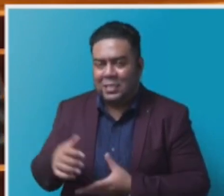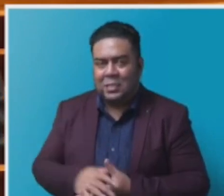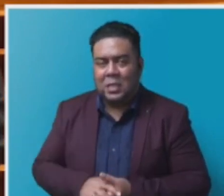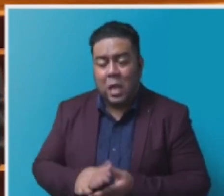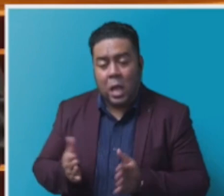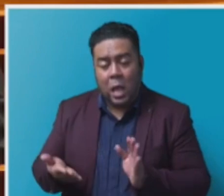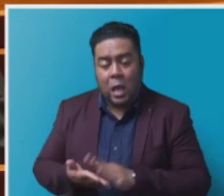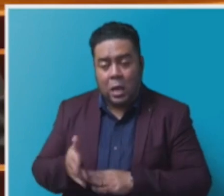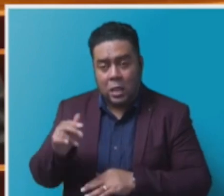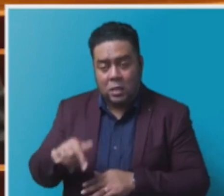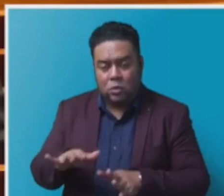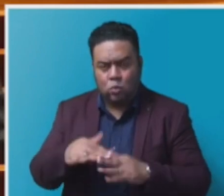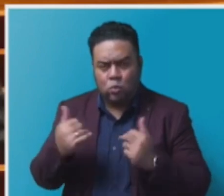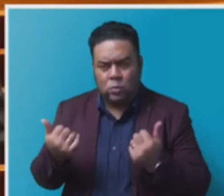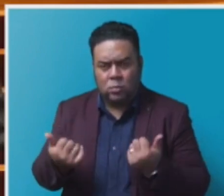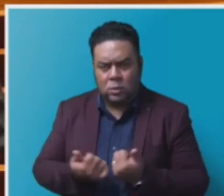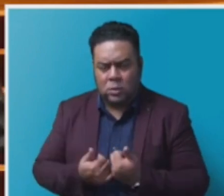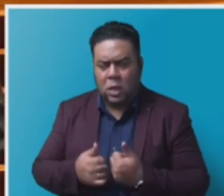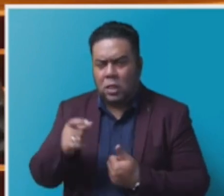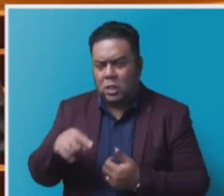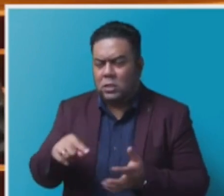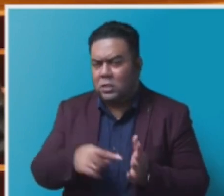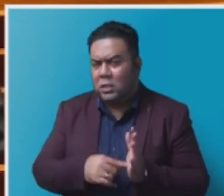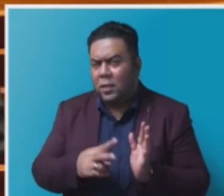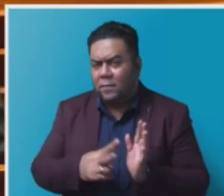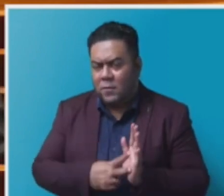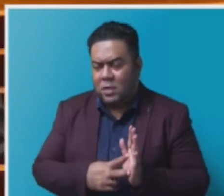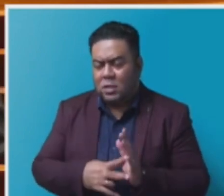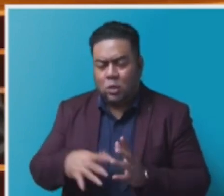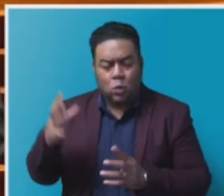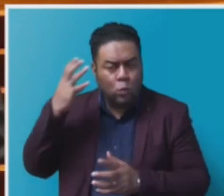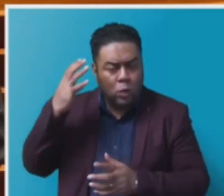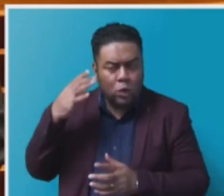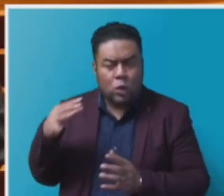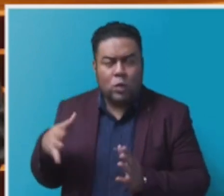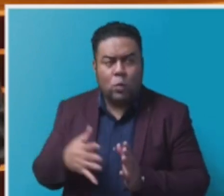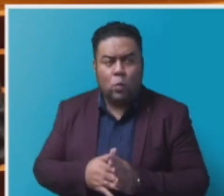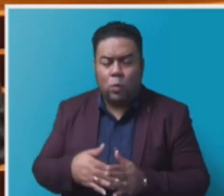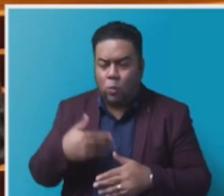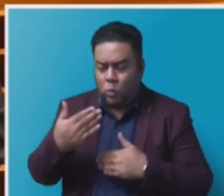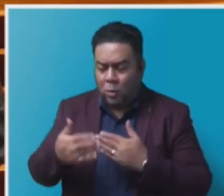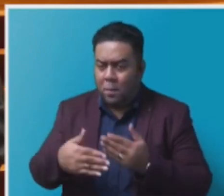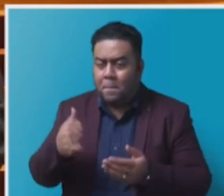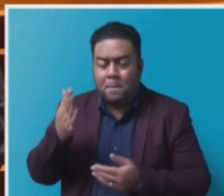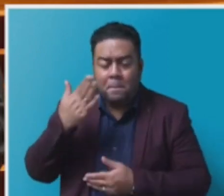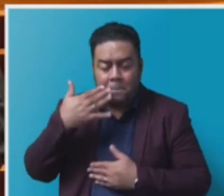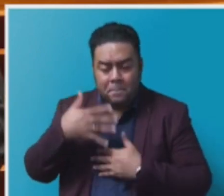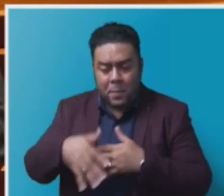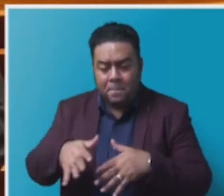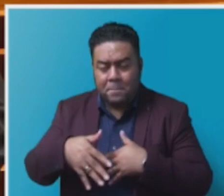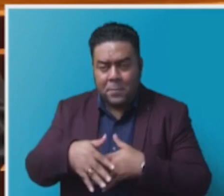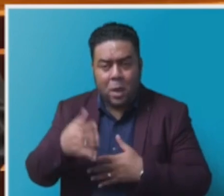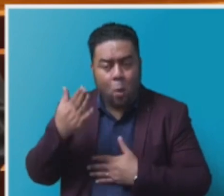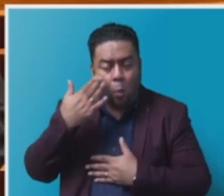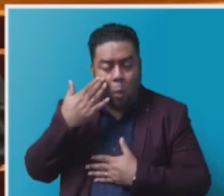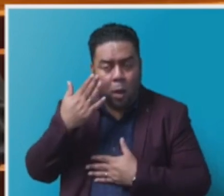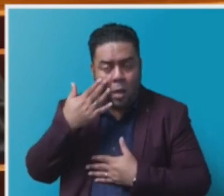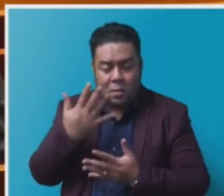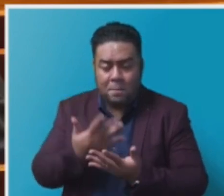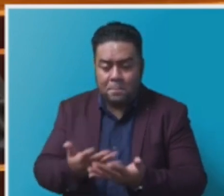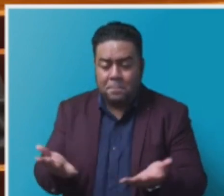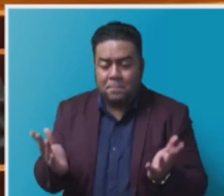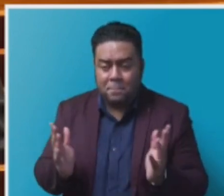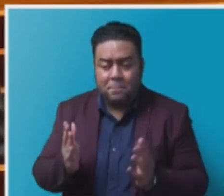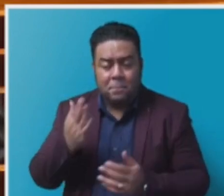Under these agreements, these television and radio stations will run public awareness and campaigns and